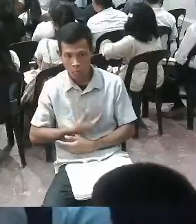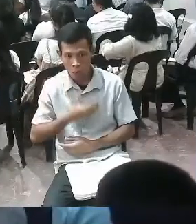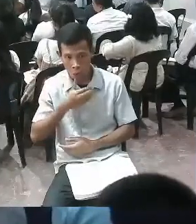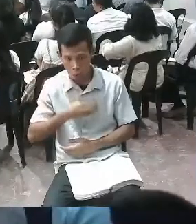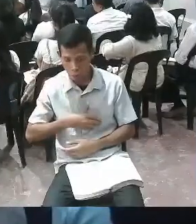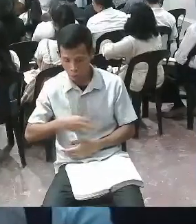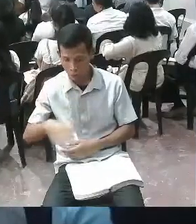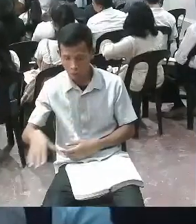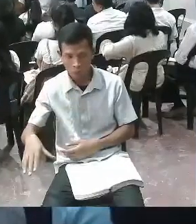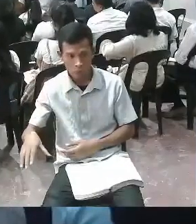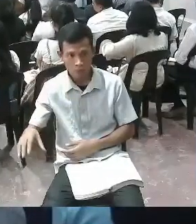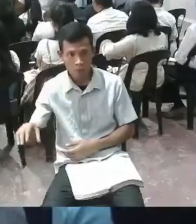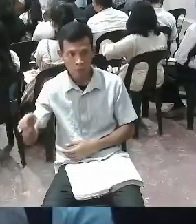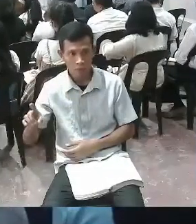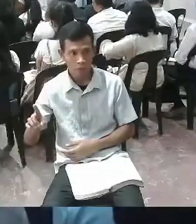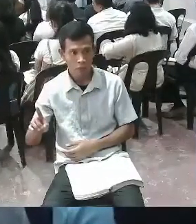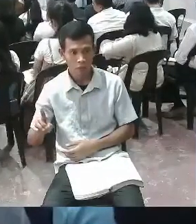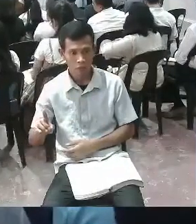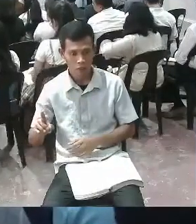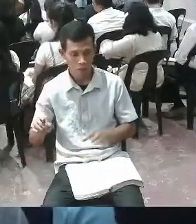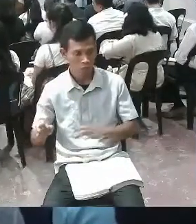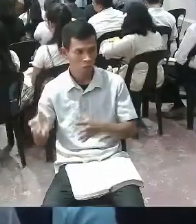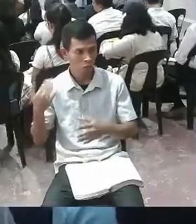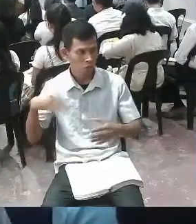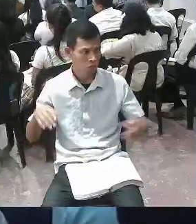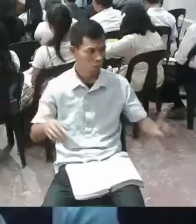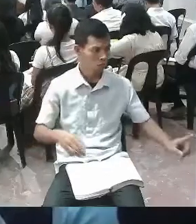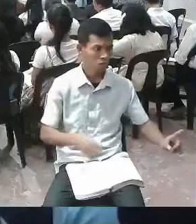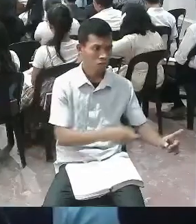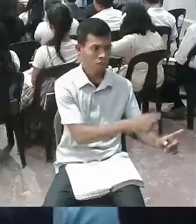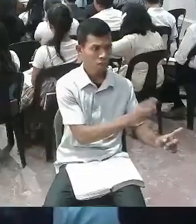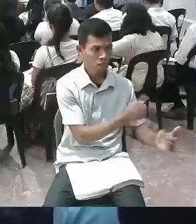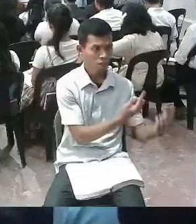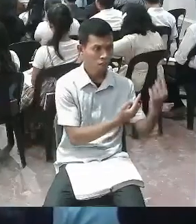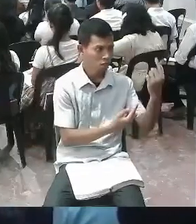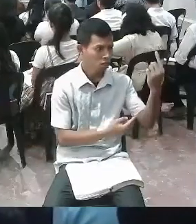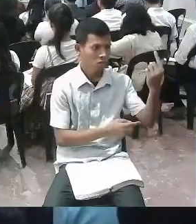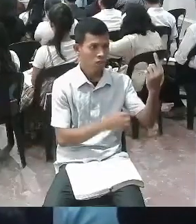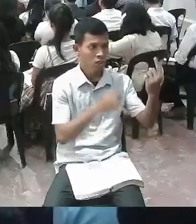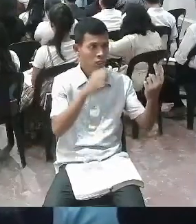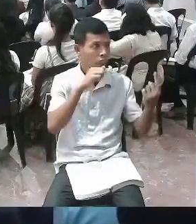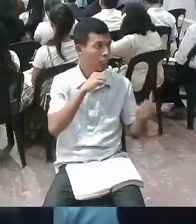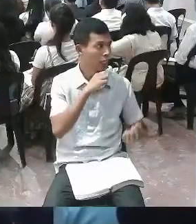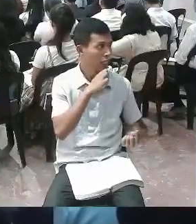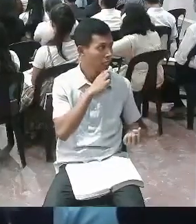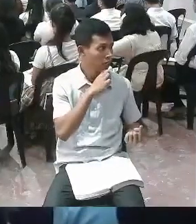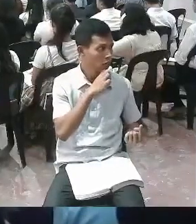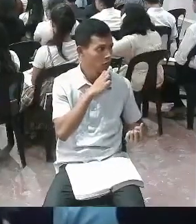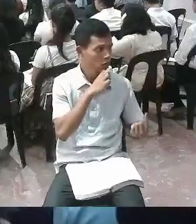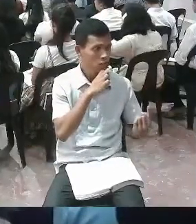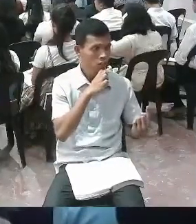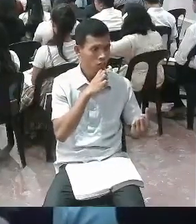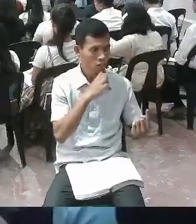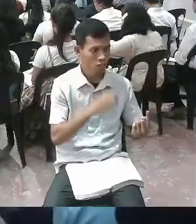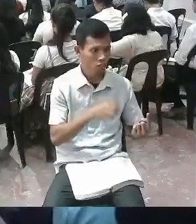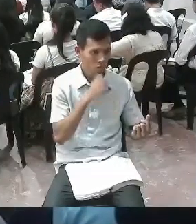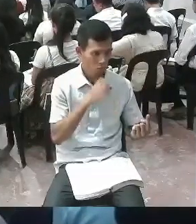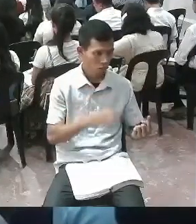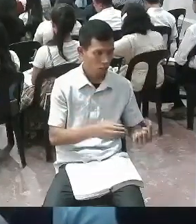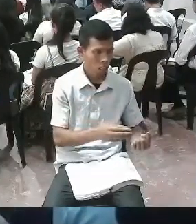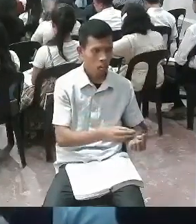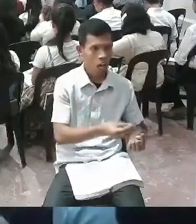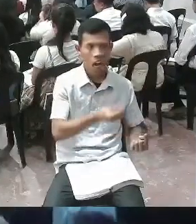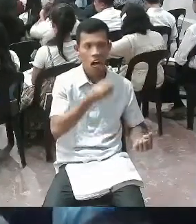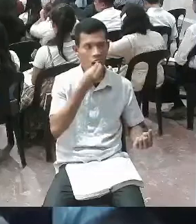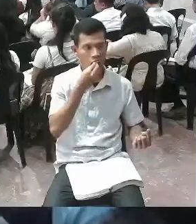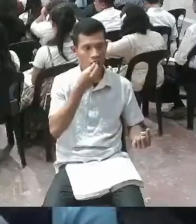messed us up by eating of the forbidden fruit, right? It was a woman that did that. So God uses